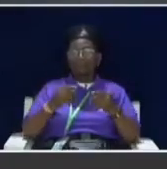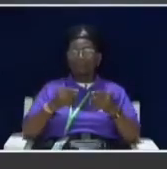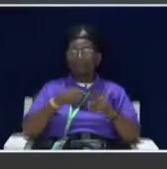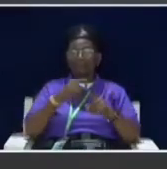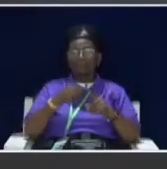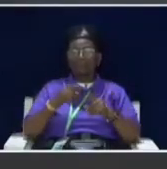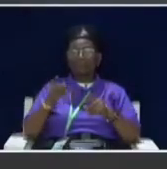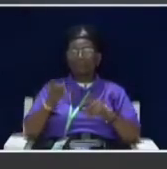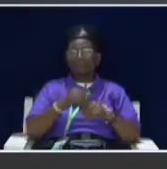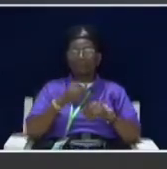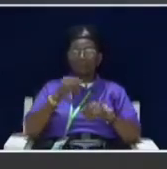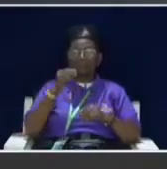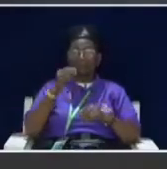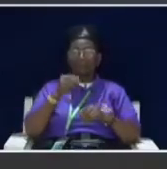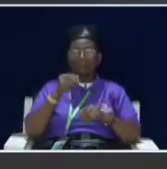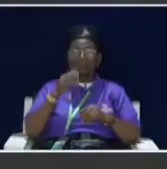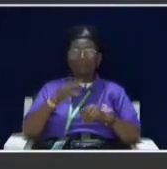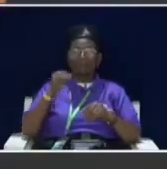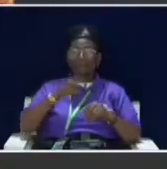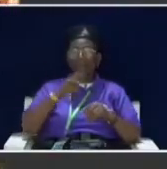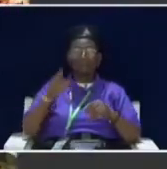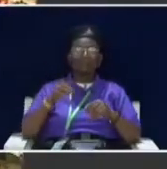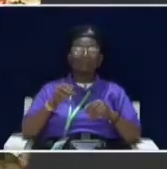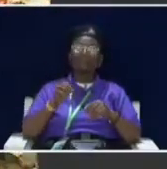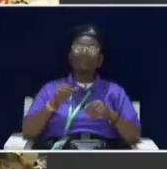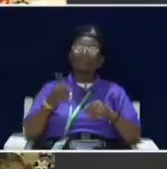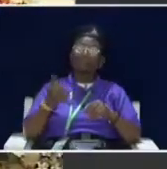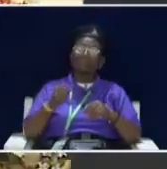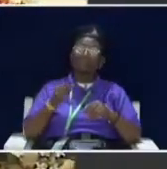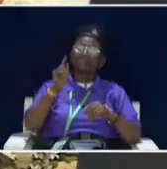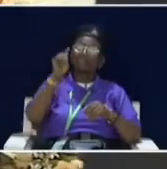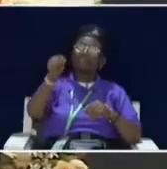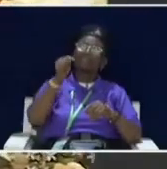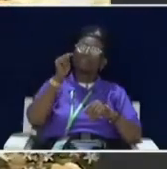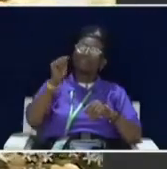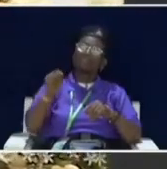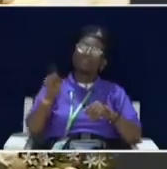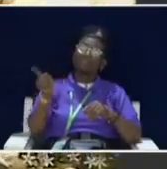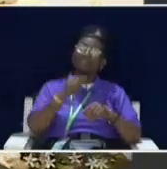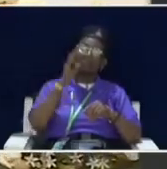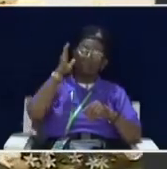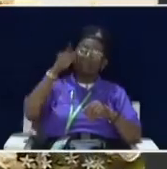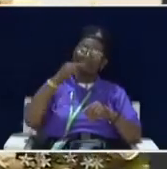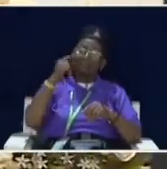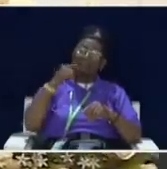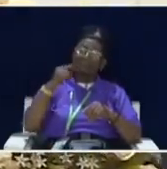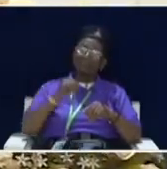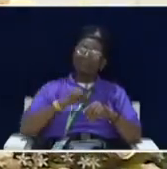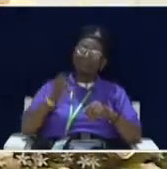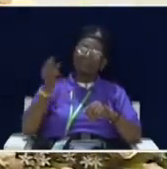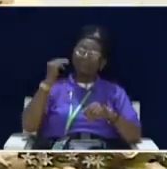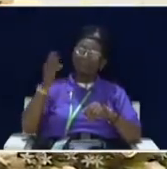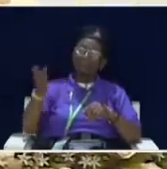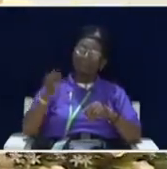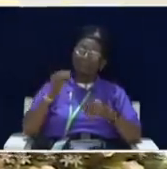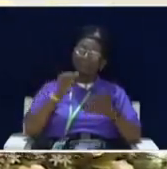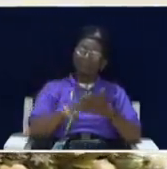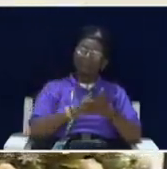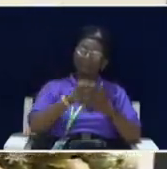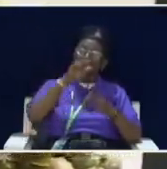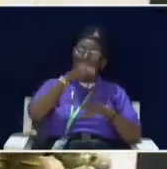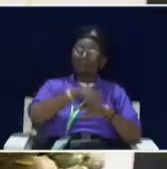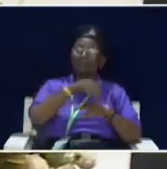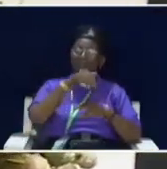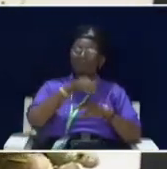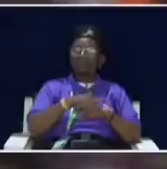hear others testify, you will say, I was there that